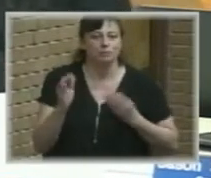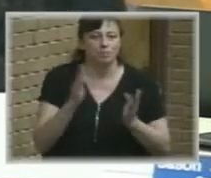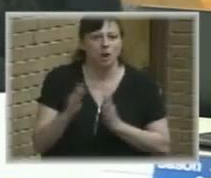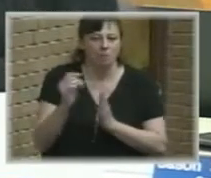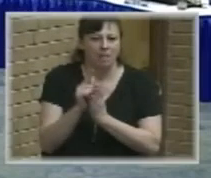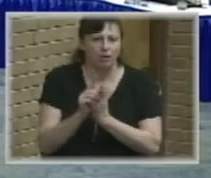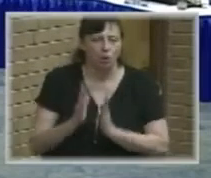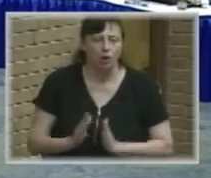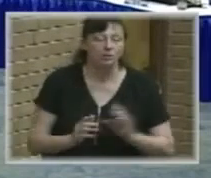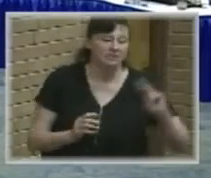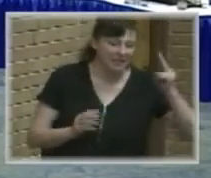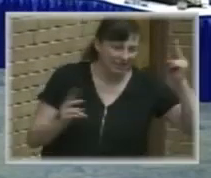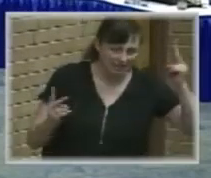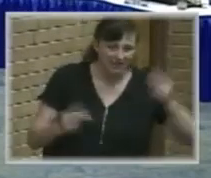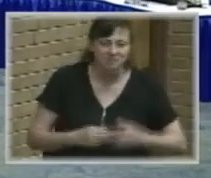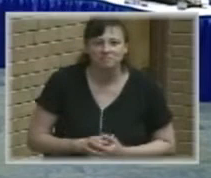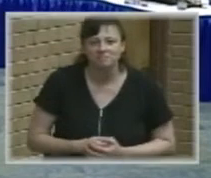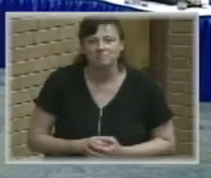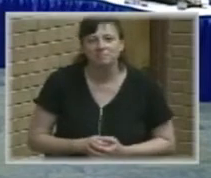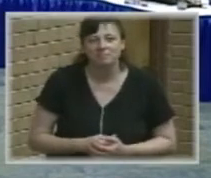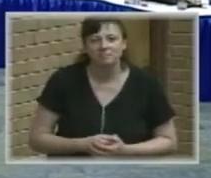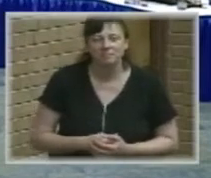town. Second.